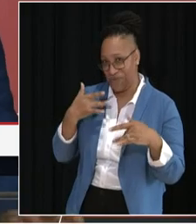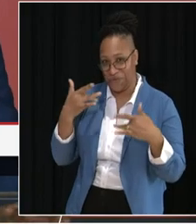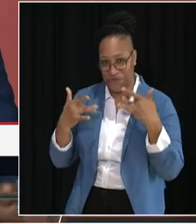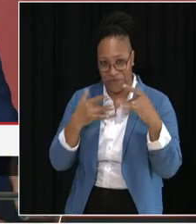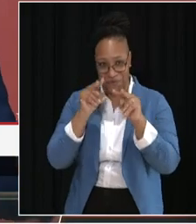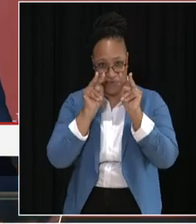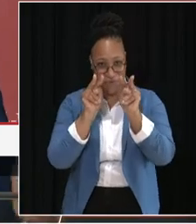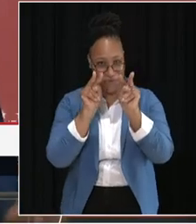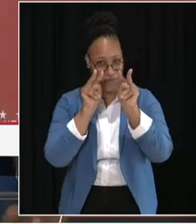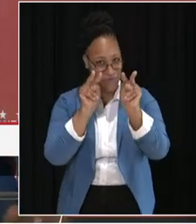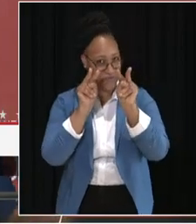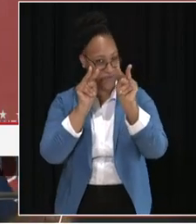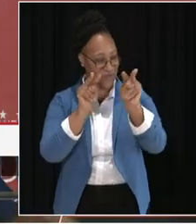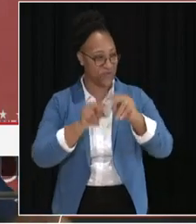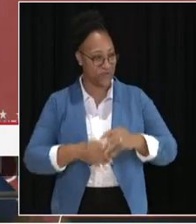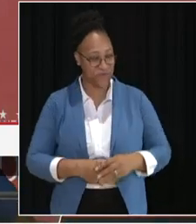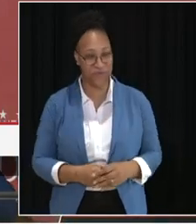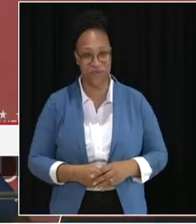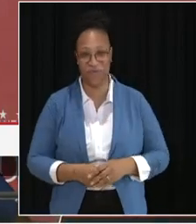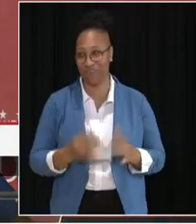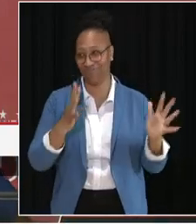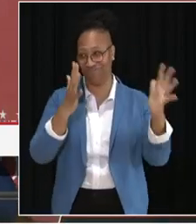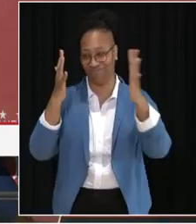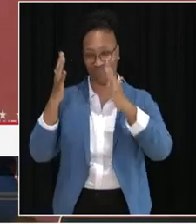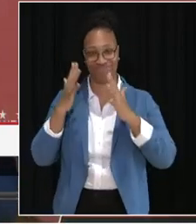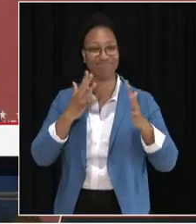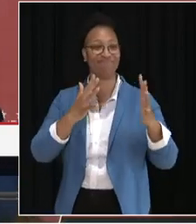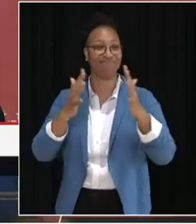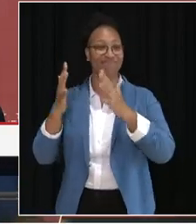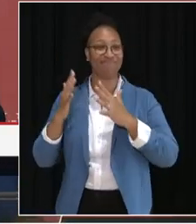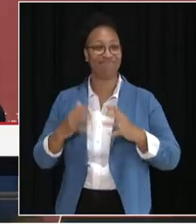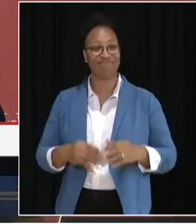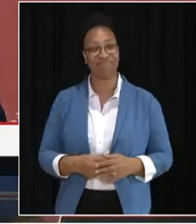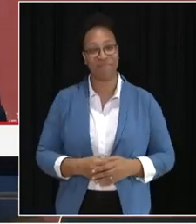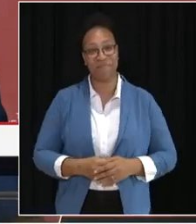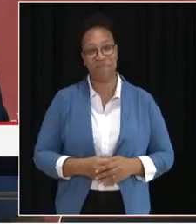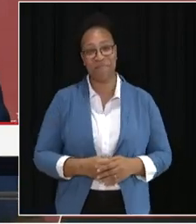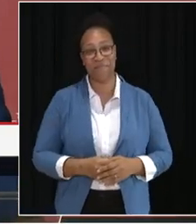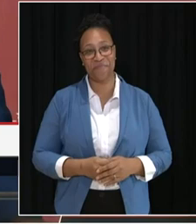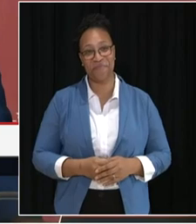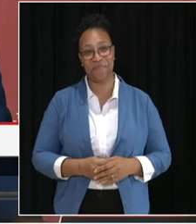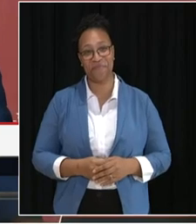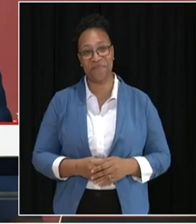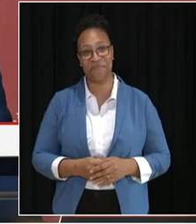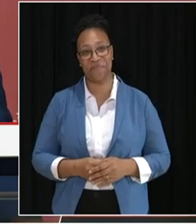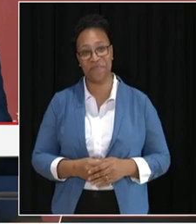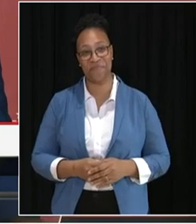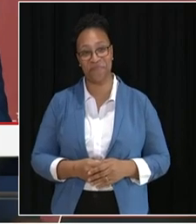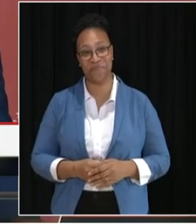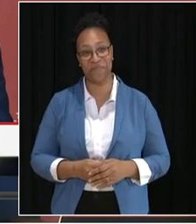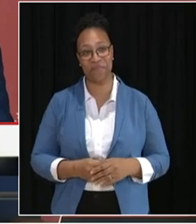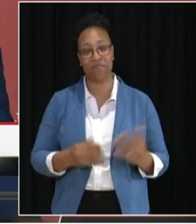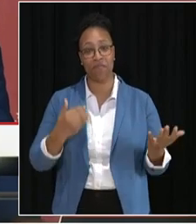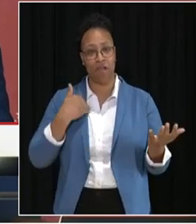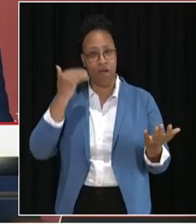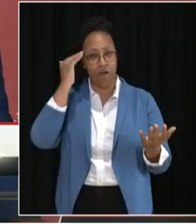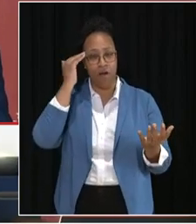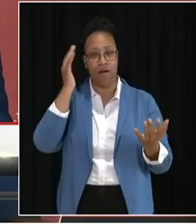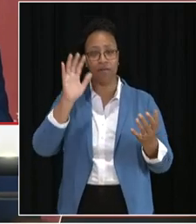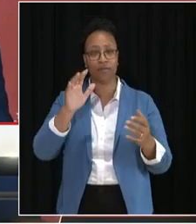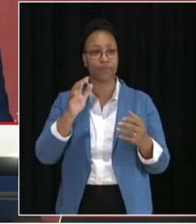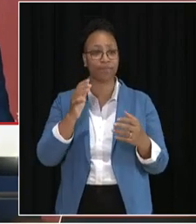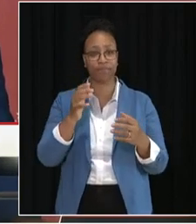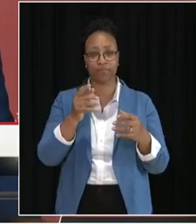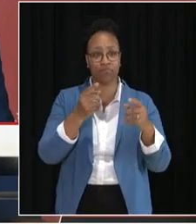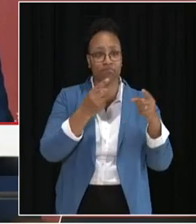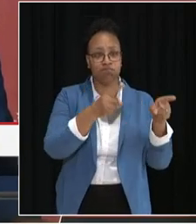Now, I know the lessons and relationships shared in this space will enrich the education